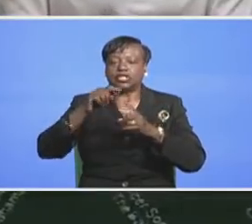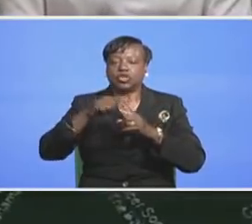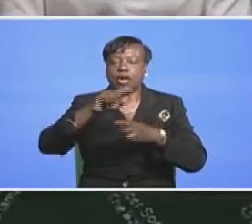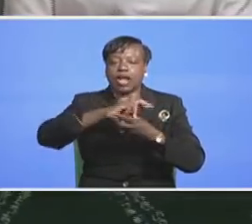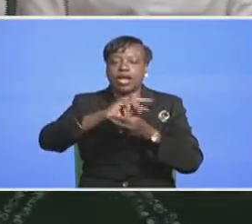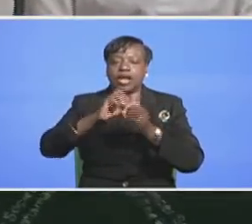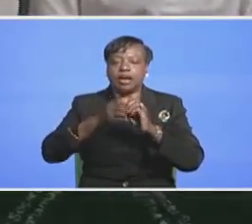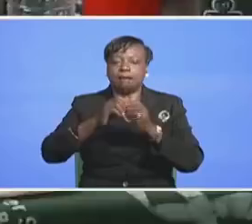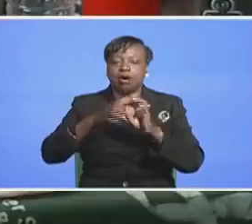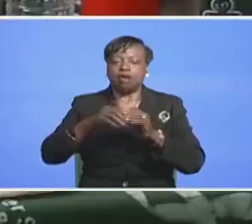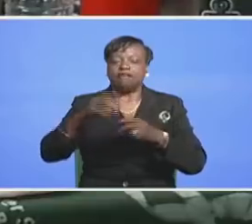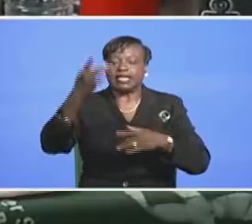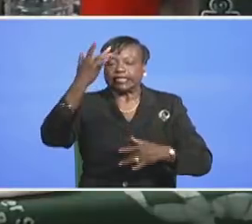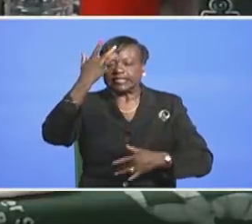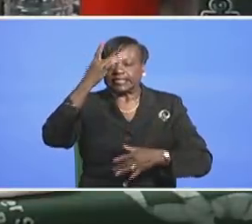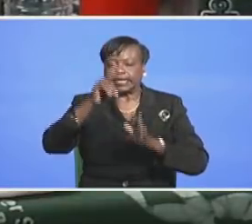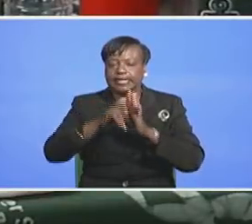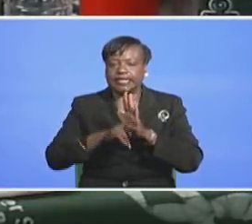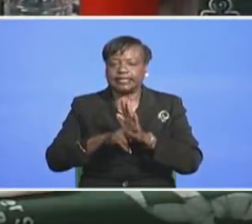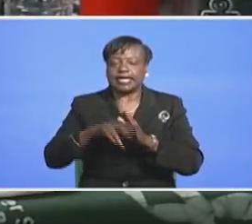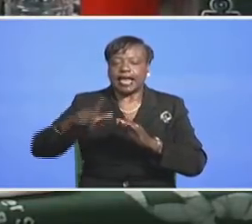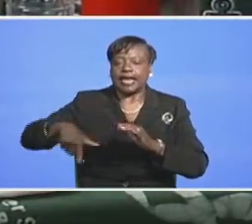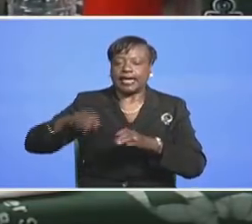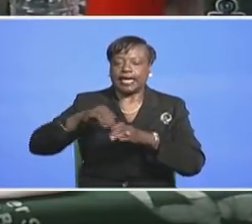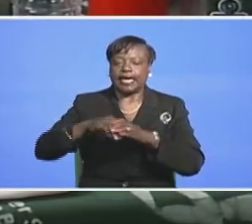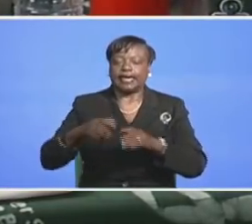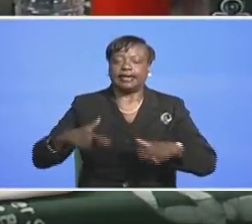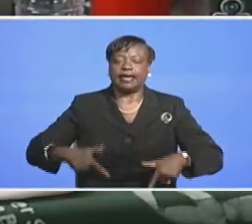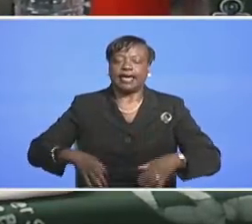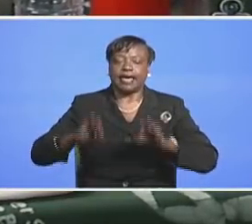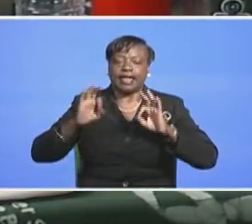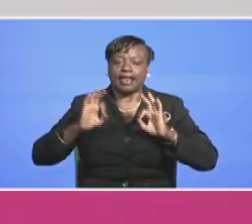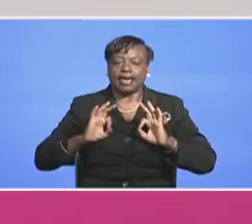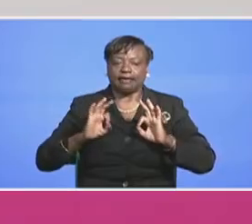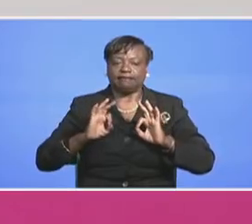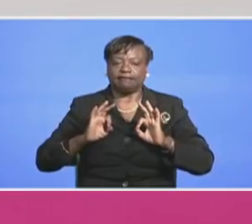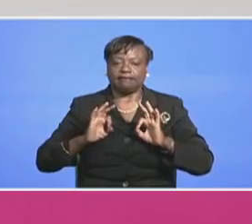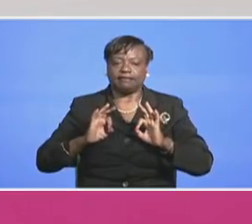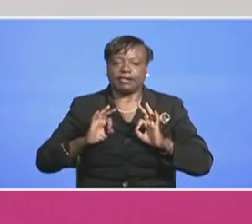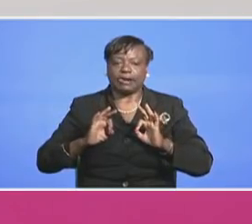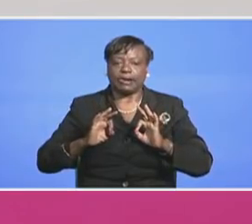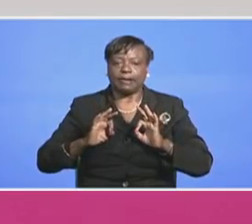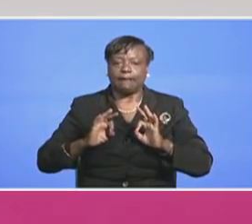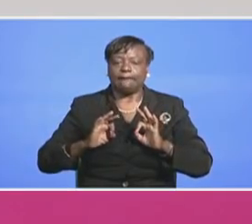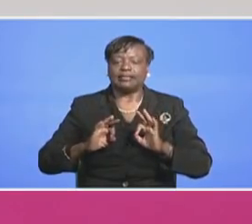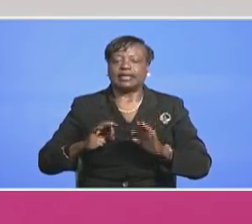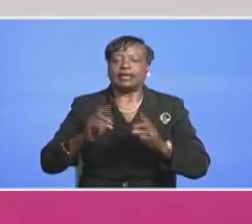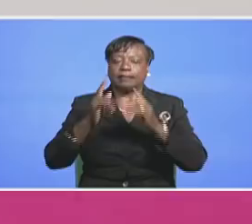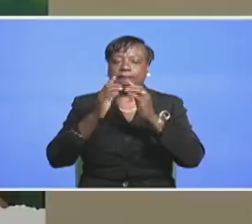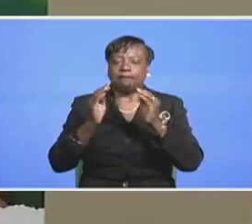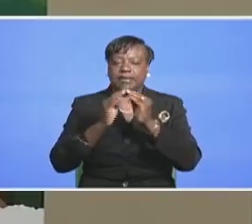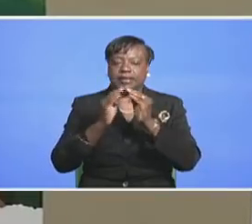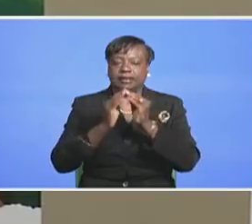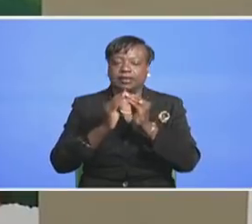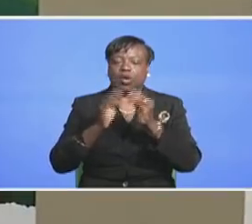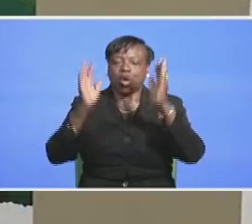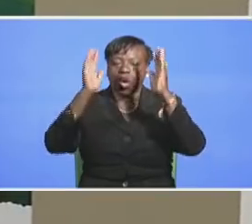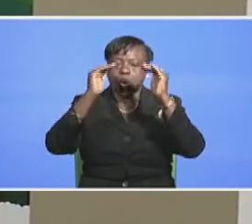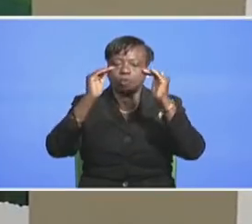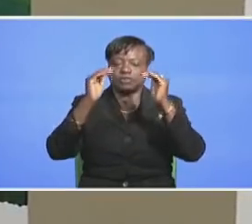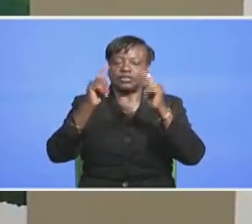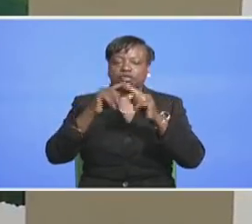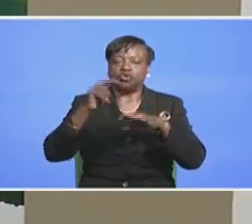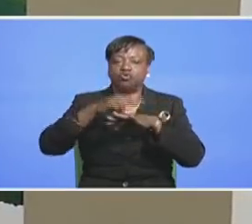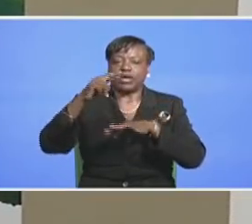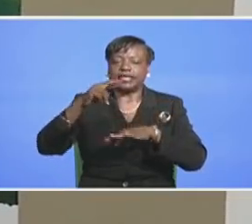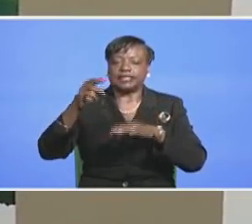Cancer Society of the Bahamas Healthy Lifestyles team launched a campaign in hopes of raising awareness and combating the serious